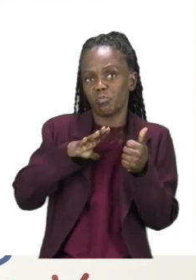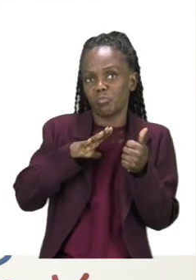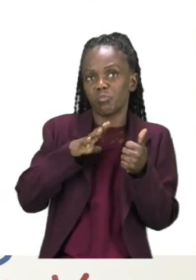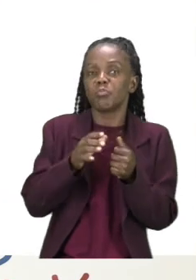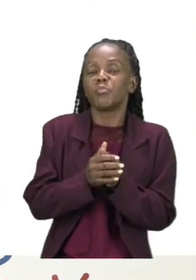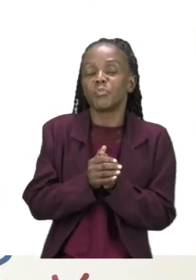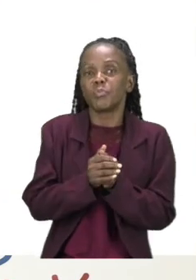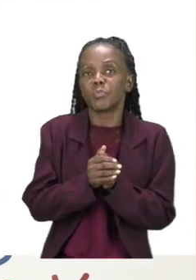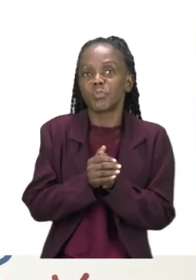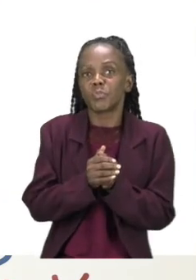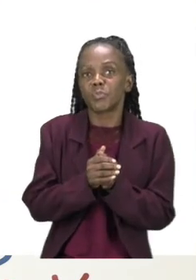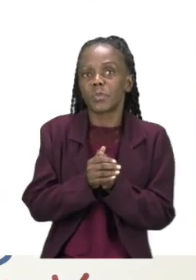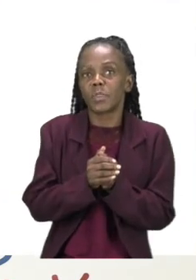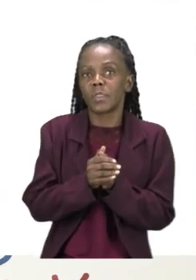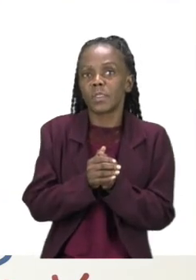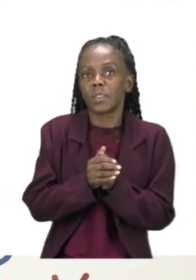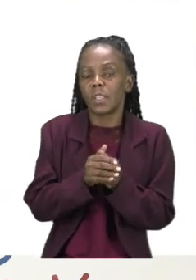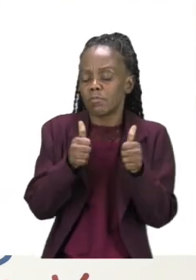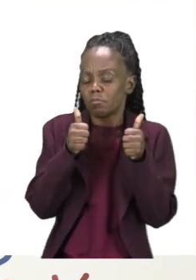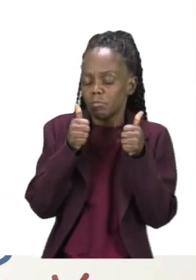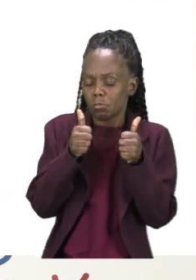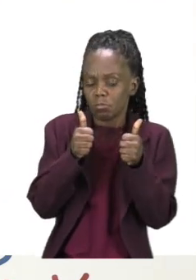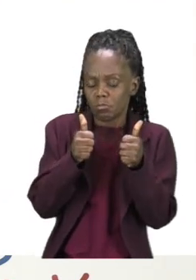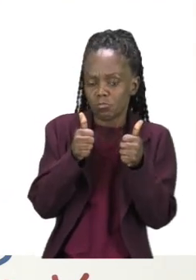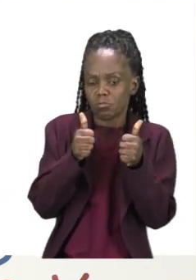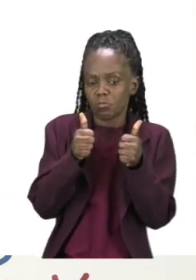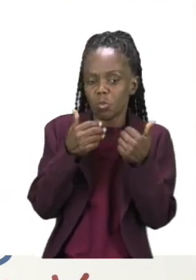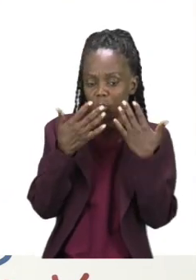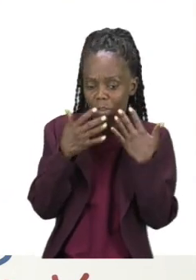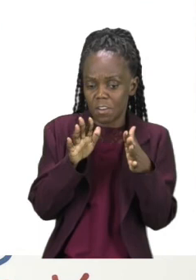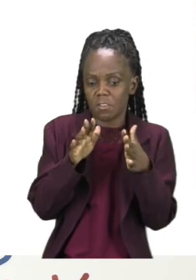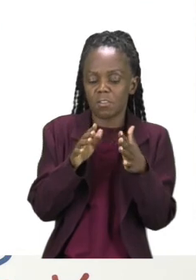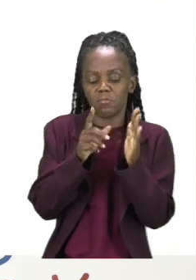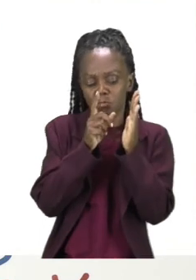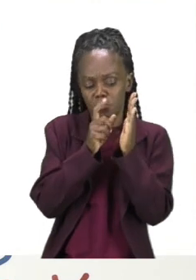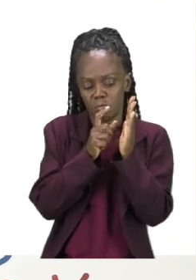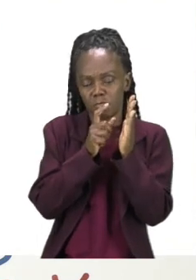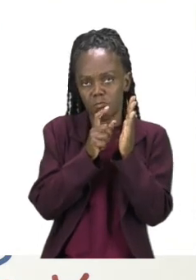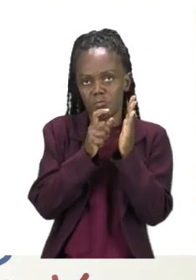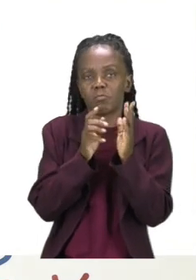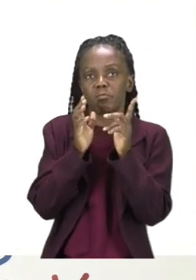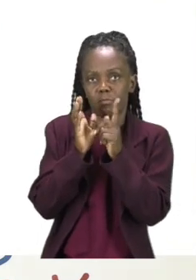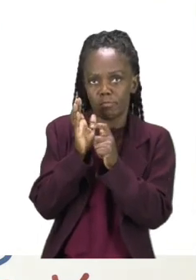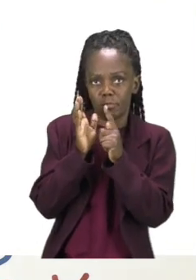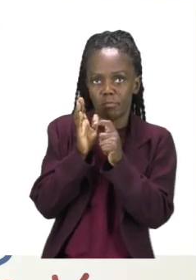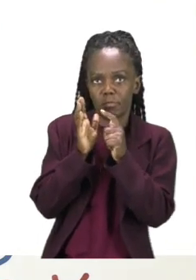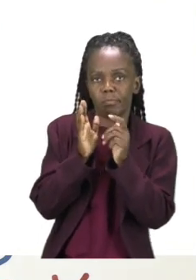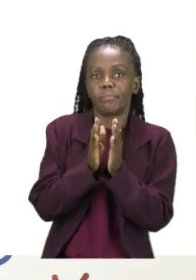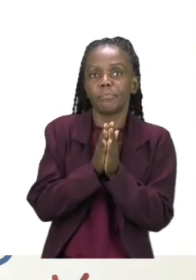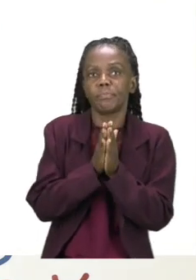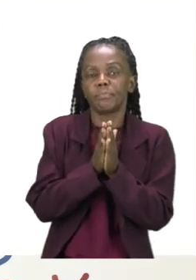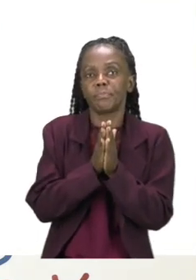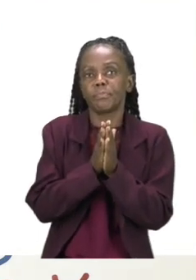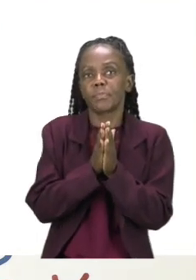is very, very good for us to sanitize. So let us take our sanitizer and